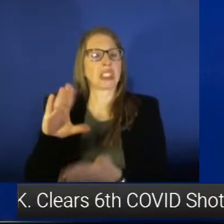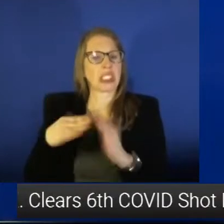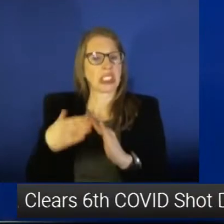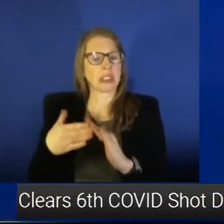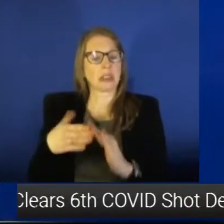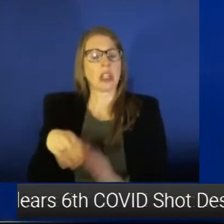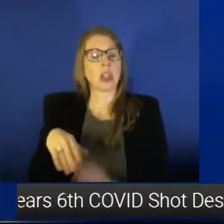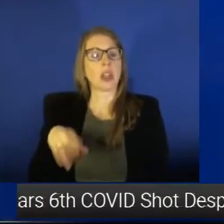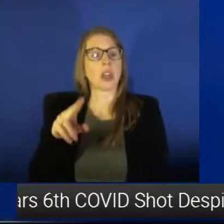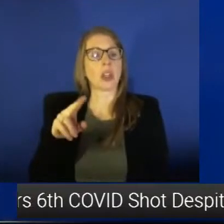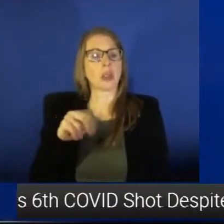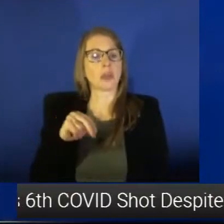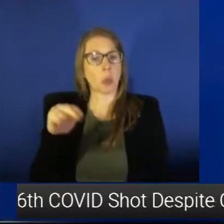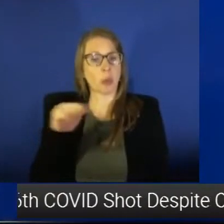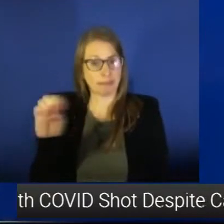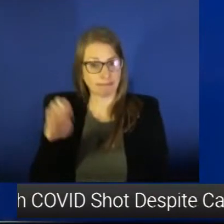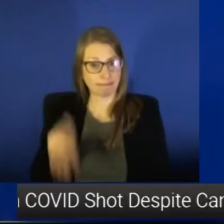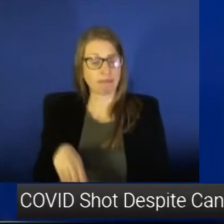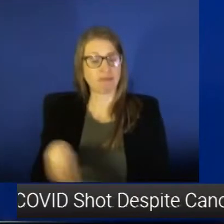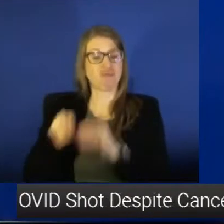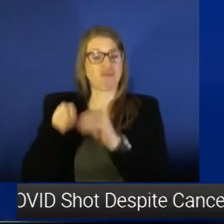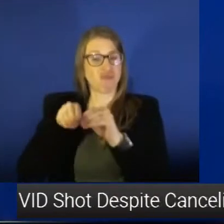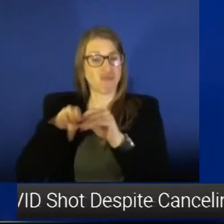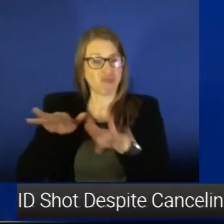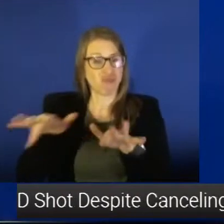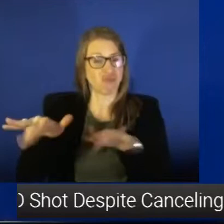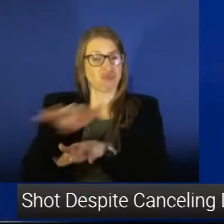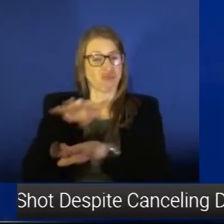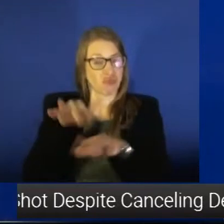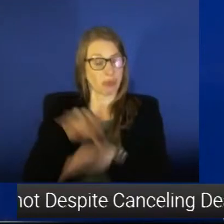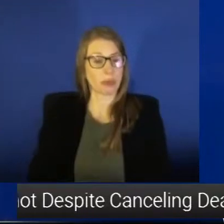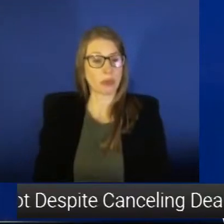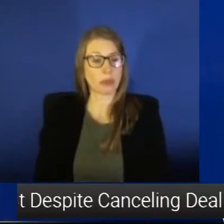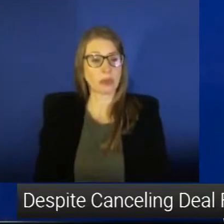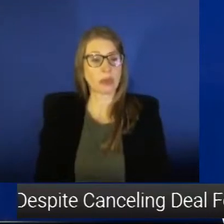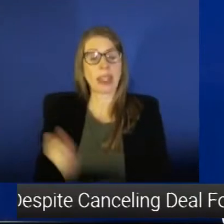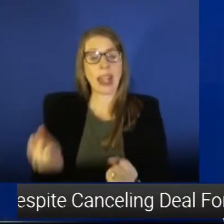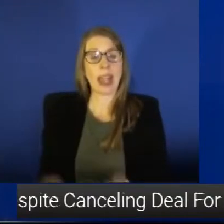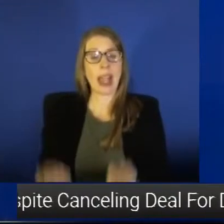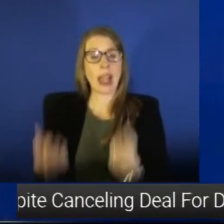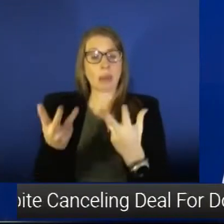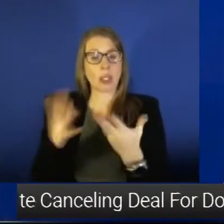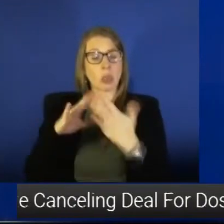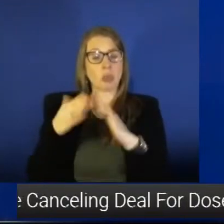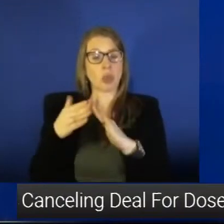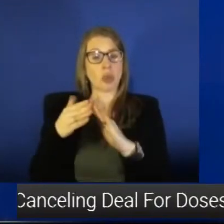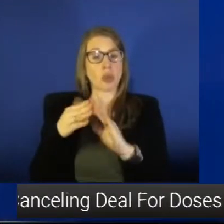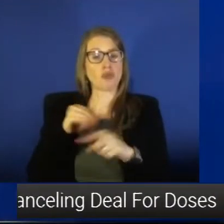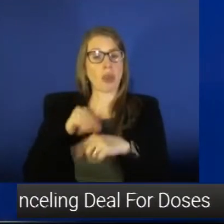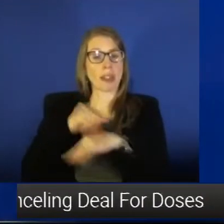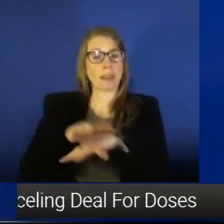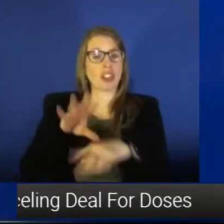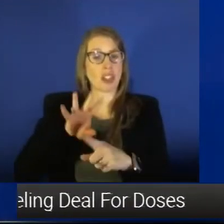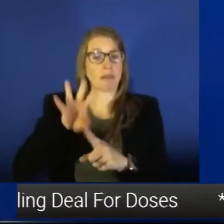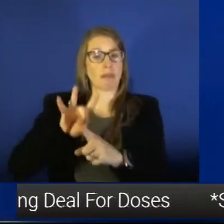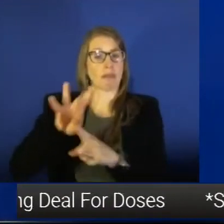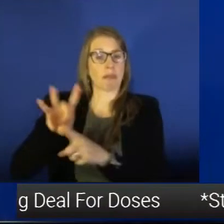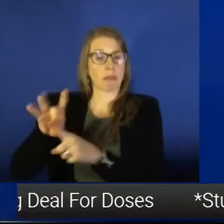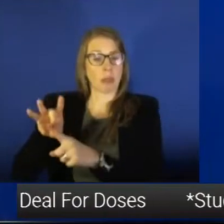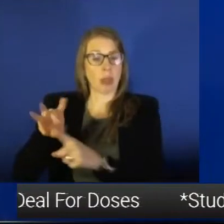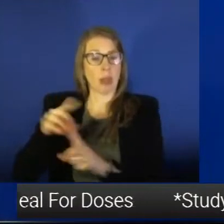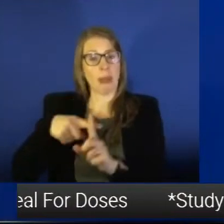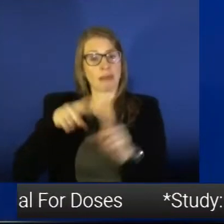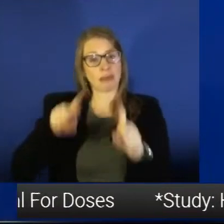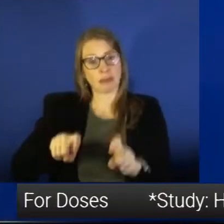seeing a pretty significant outbreak in terms of the number and the amount of community transmission. The positivity test, the test